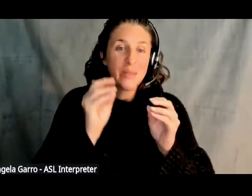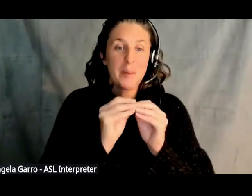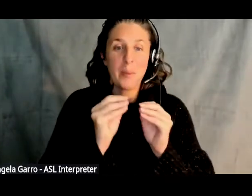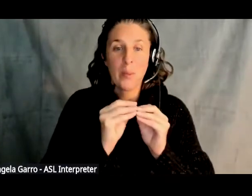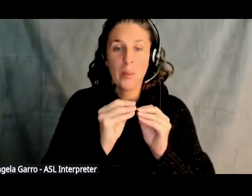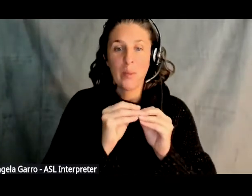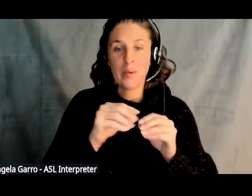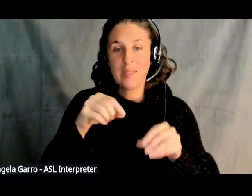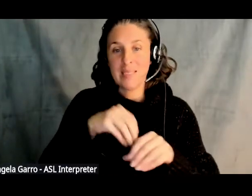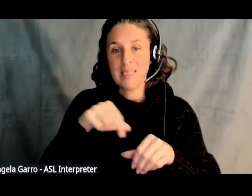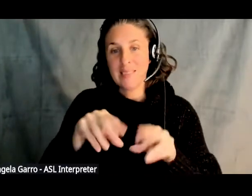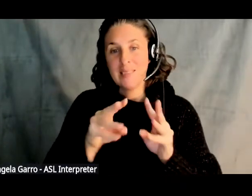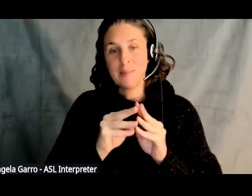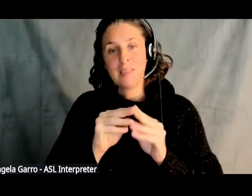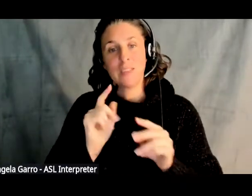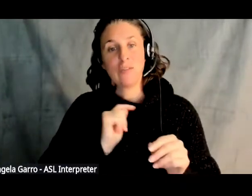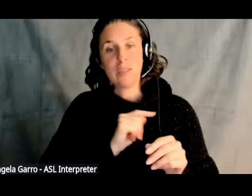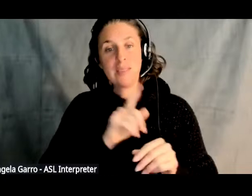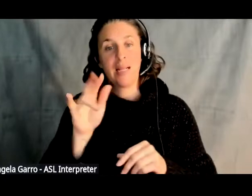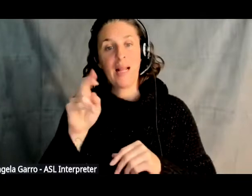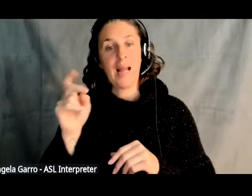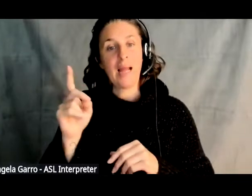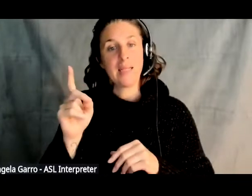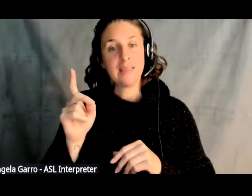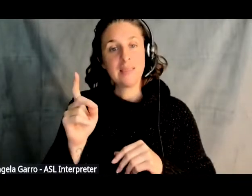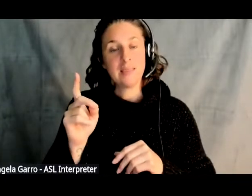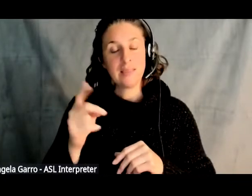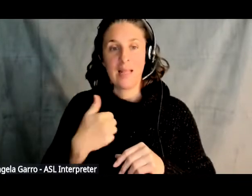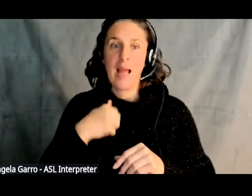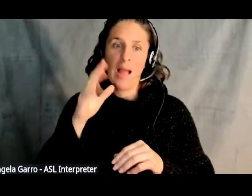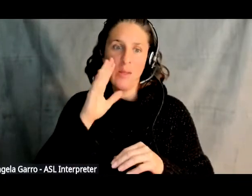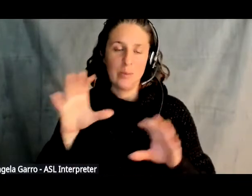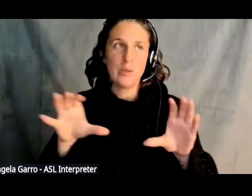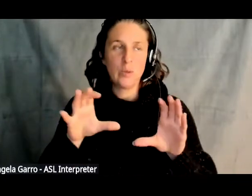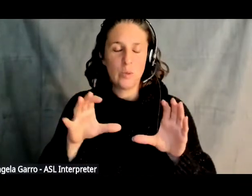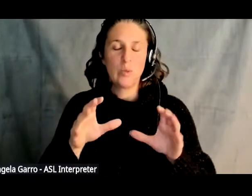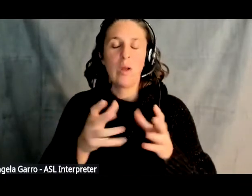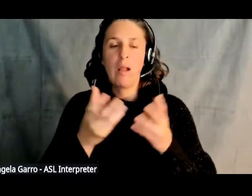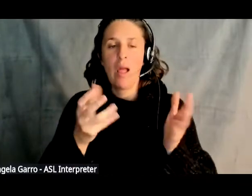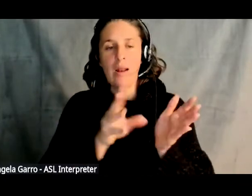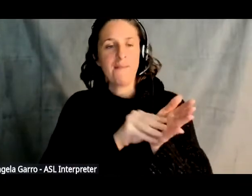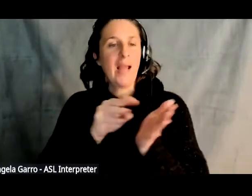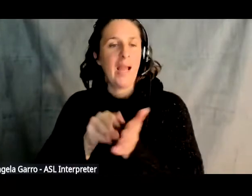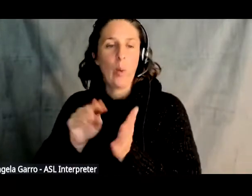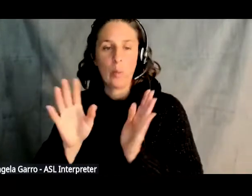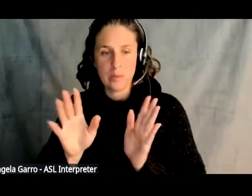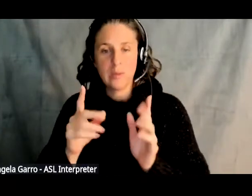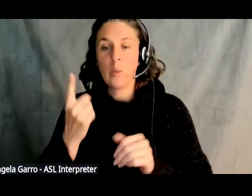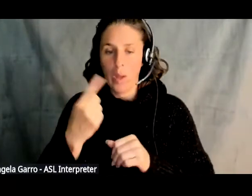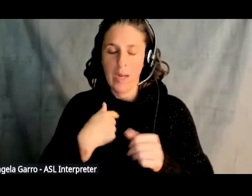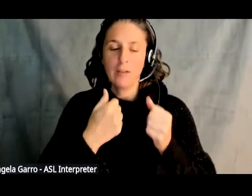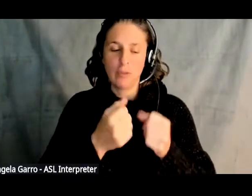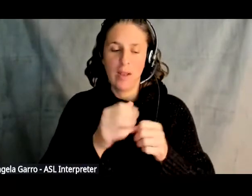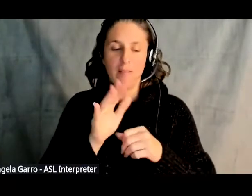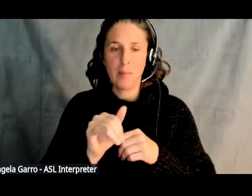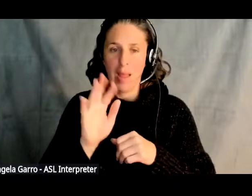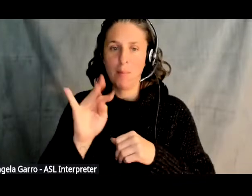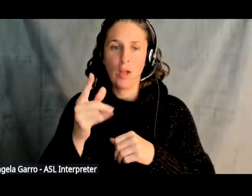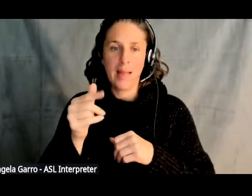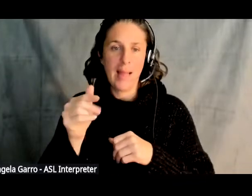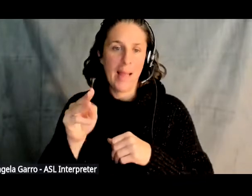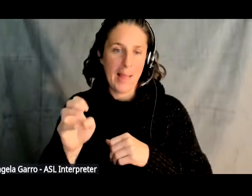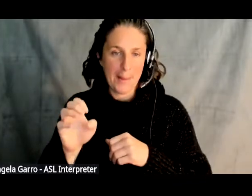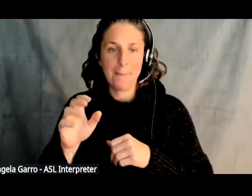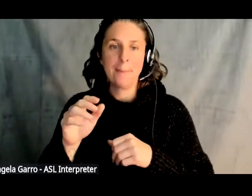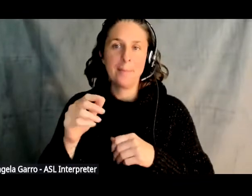this meeting. Trustee Land. I will just do a lot of echoes. One, I drive by the Burlingame gym and it's amazing